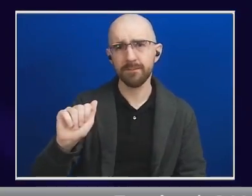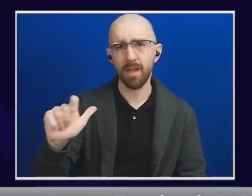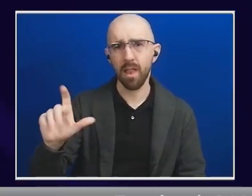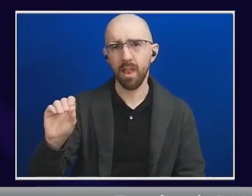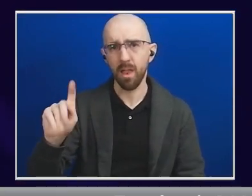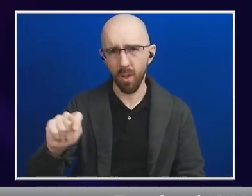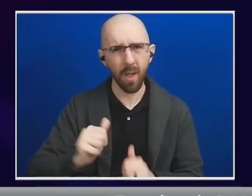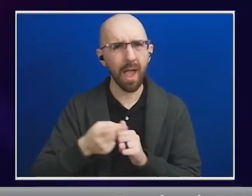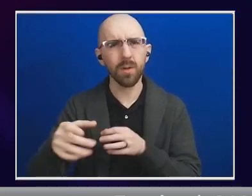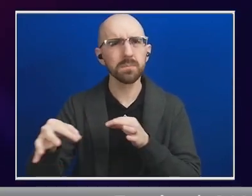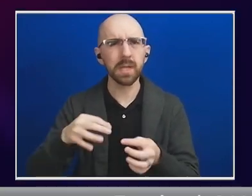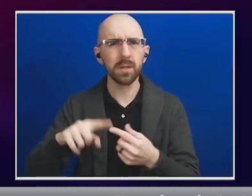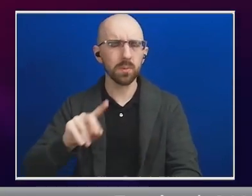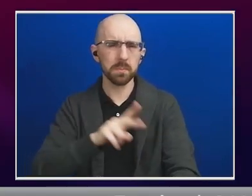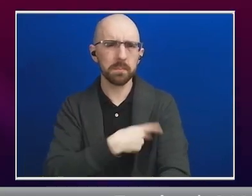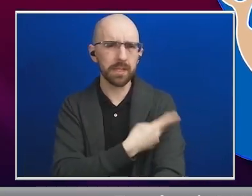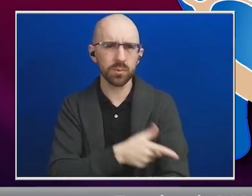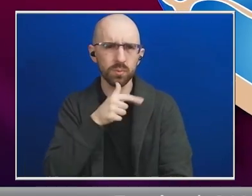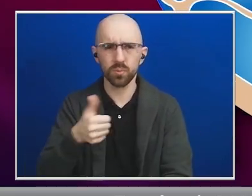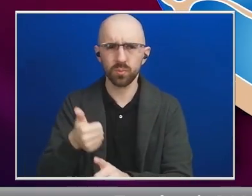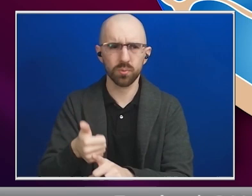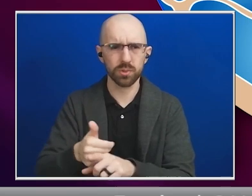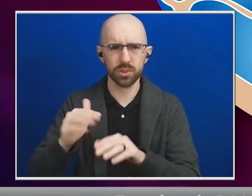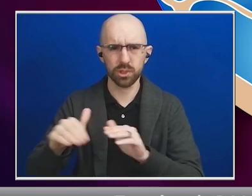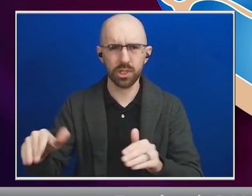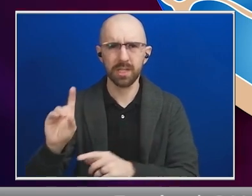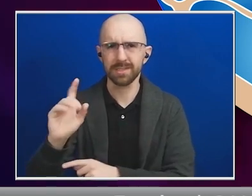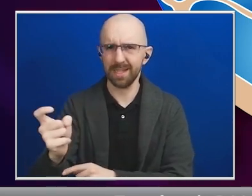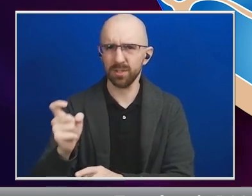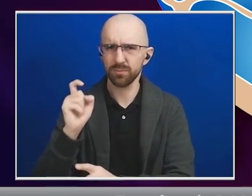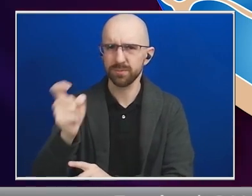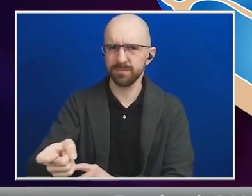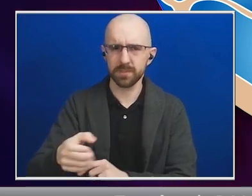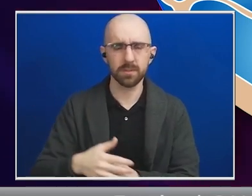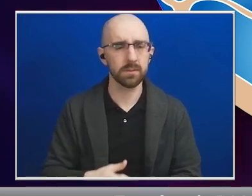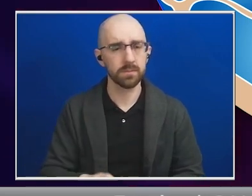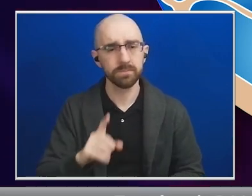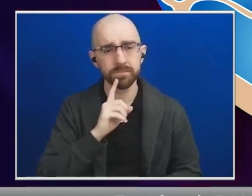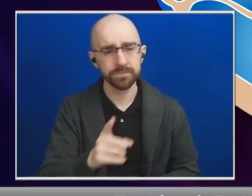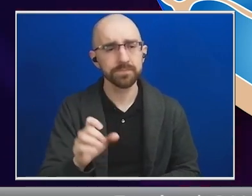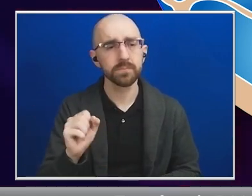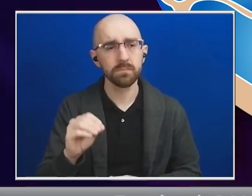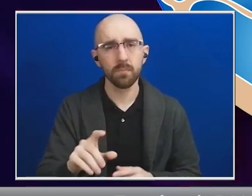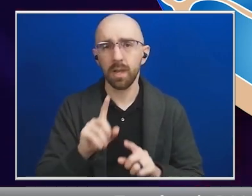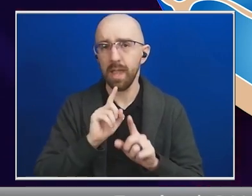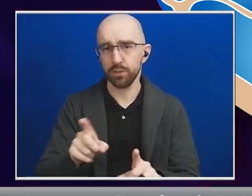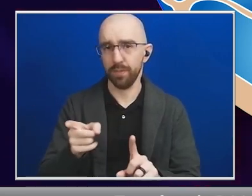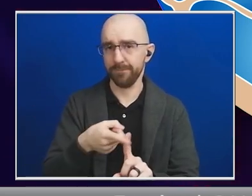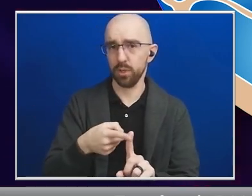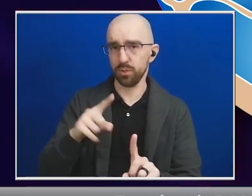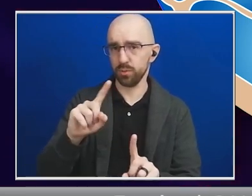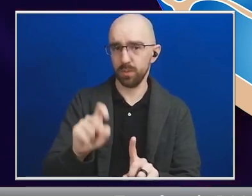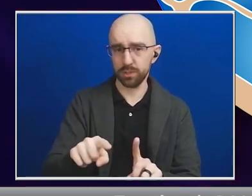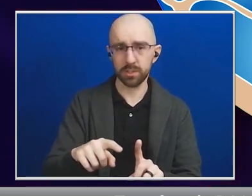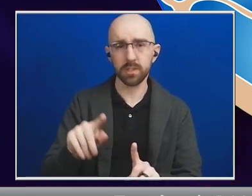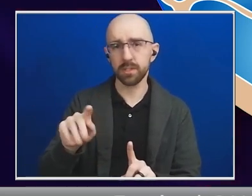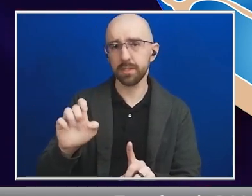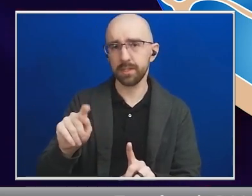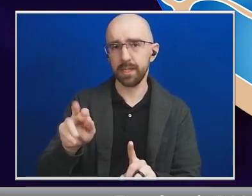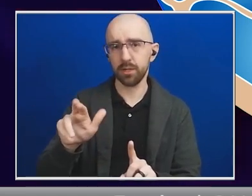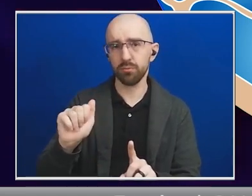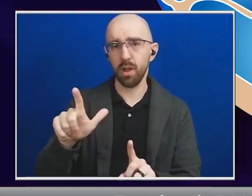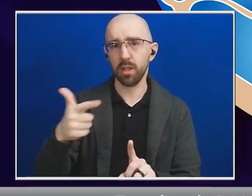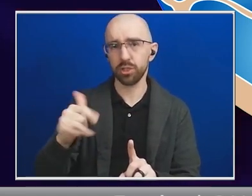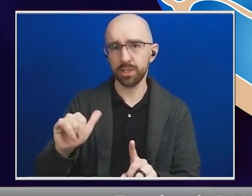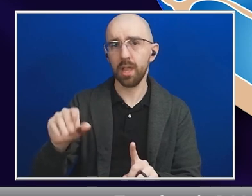patient whose child is diagnosed with it? Sure. So to answer the first question, tetralogy of Fallot is rare